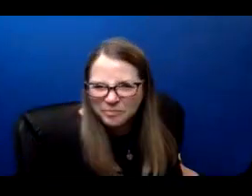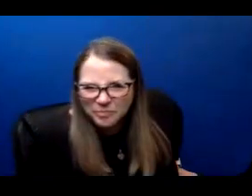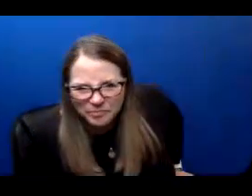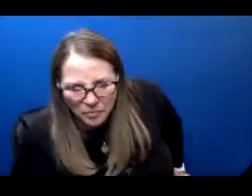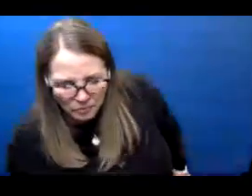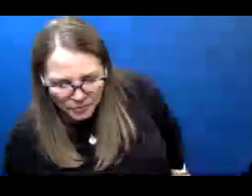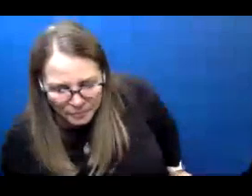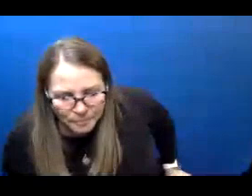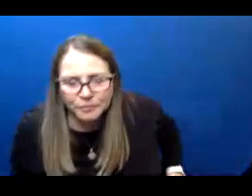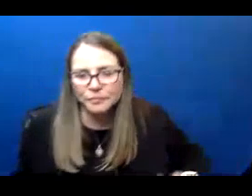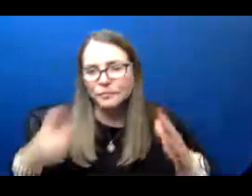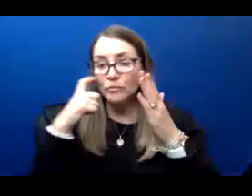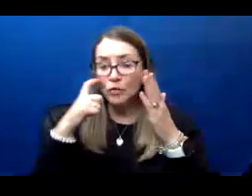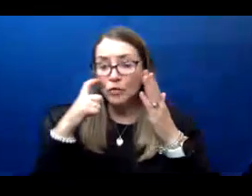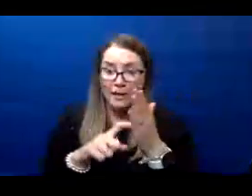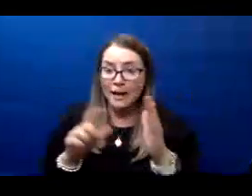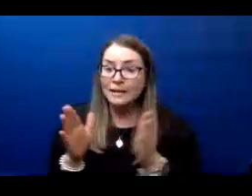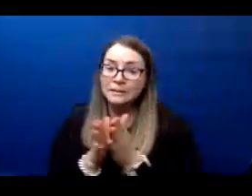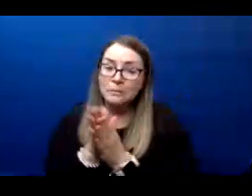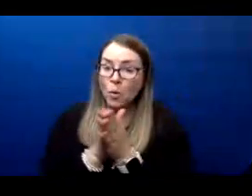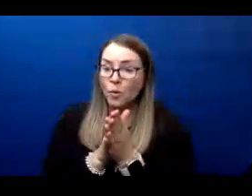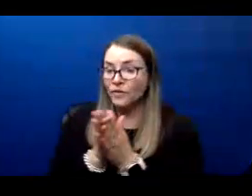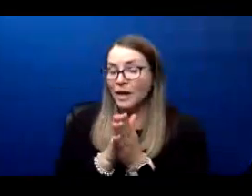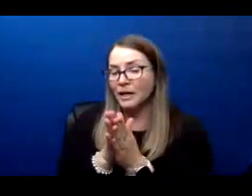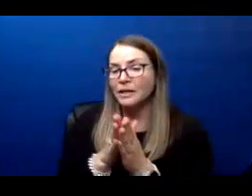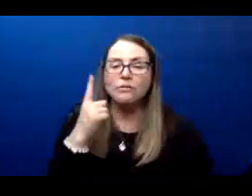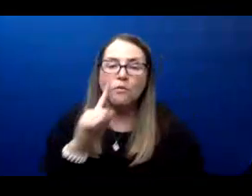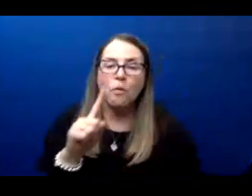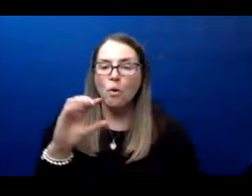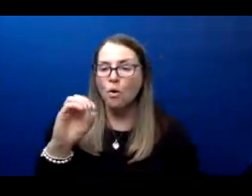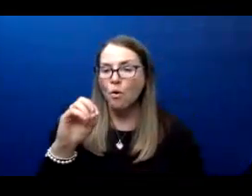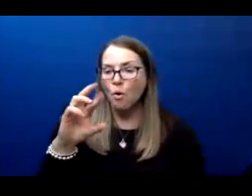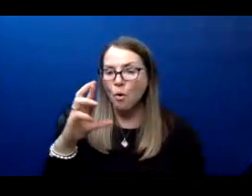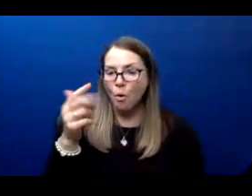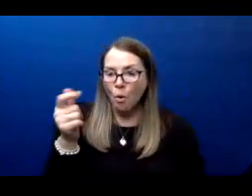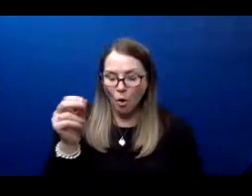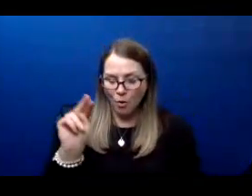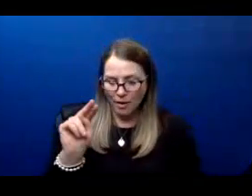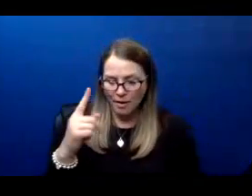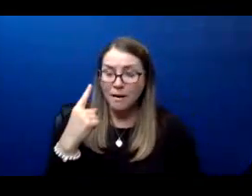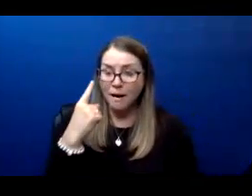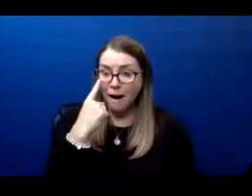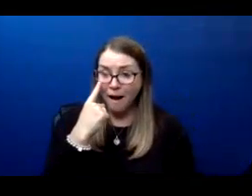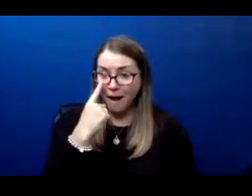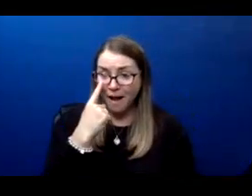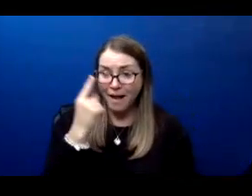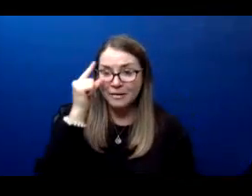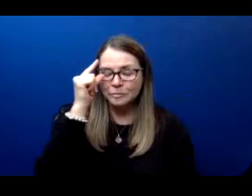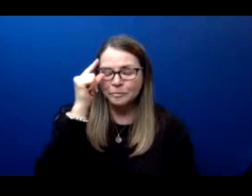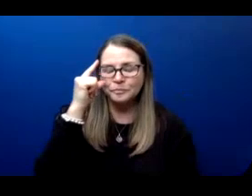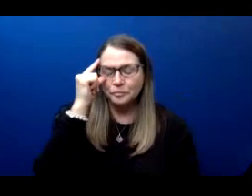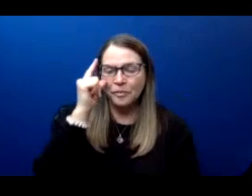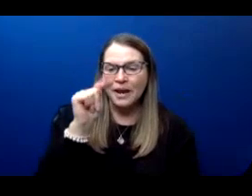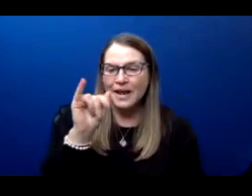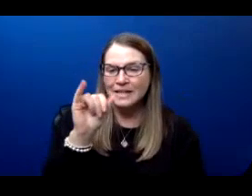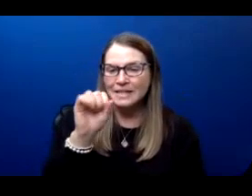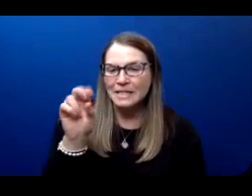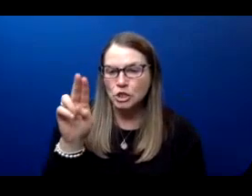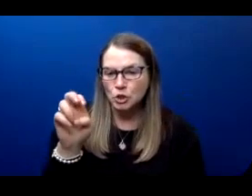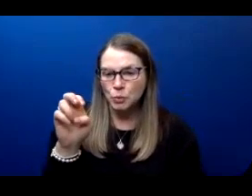get people motivated to register as organ, eye, and tissue donors. And we are there to make sure that those registrations are very diverse,